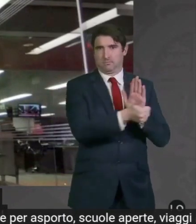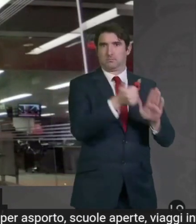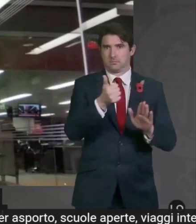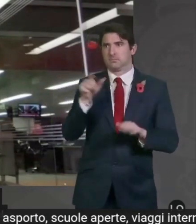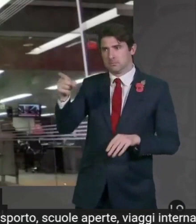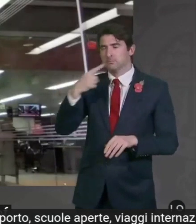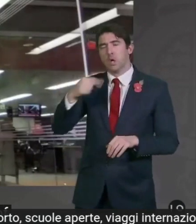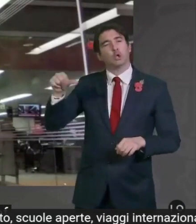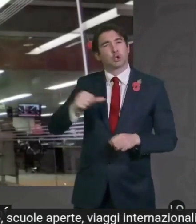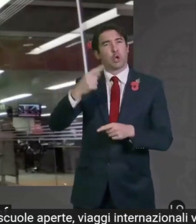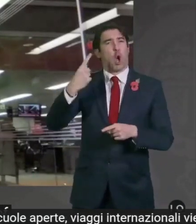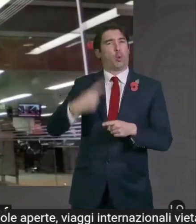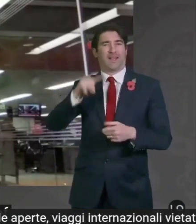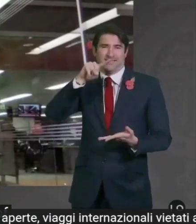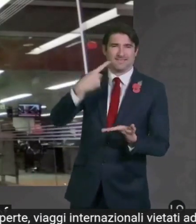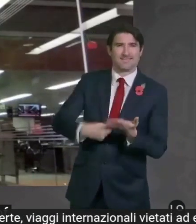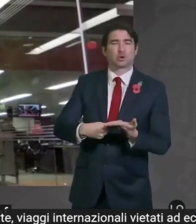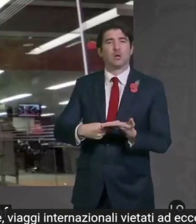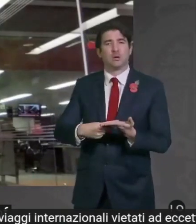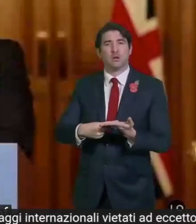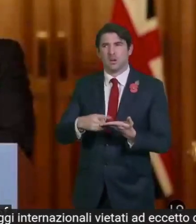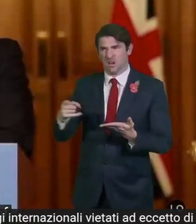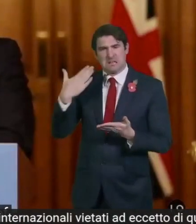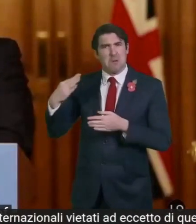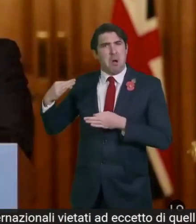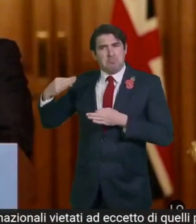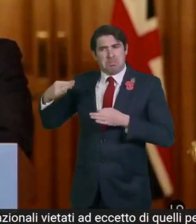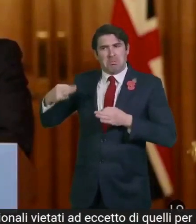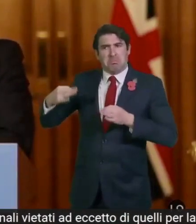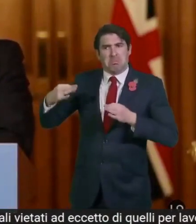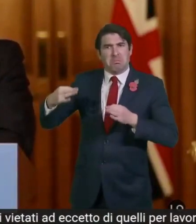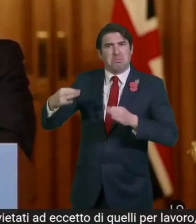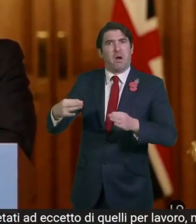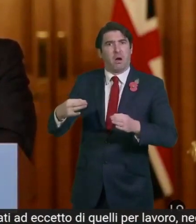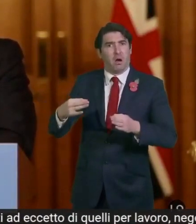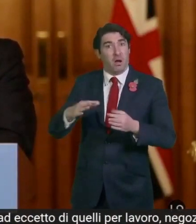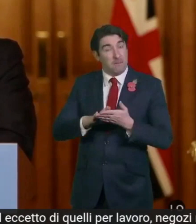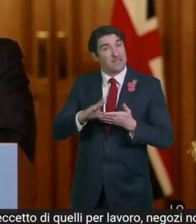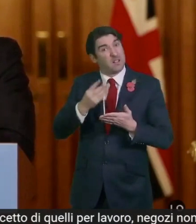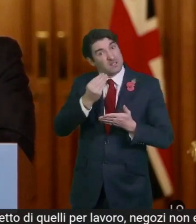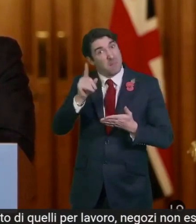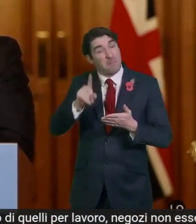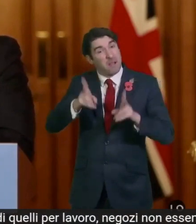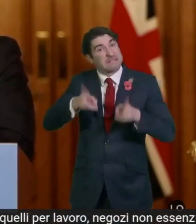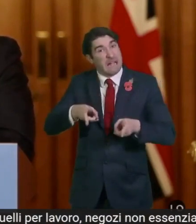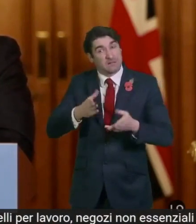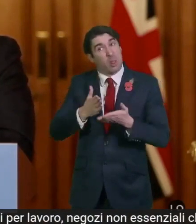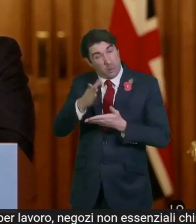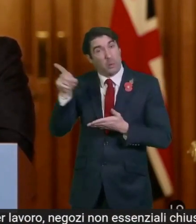lost their lives unnecessarily because of the delay? Well, Laura, let me just answer your question by saying this is